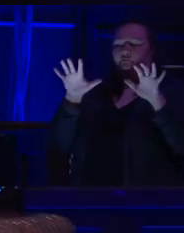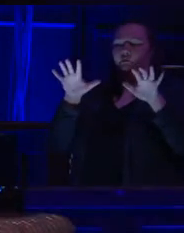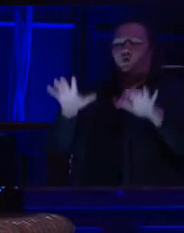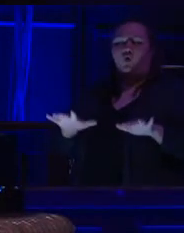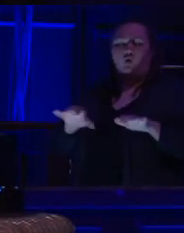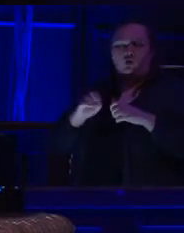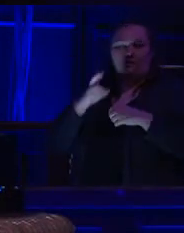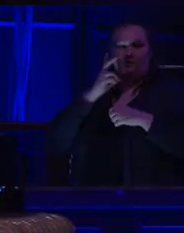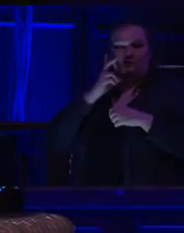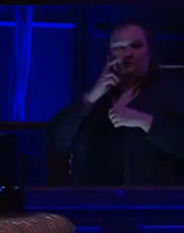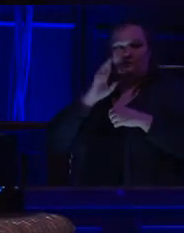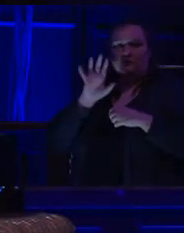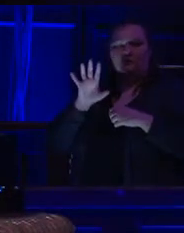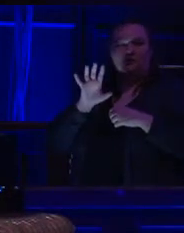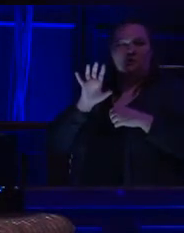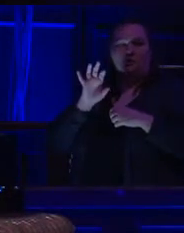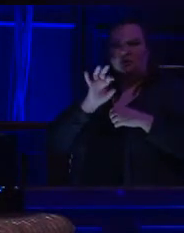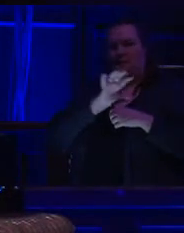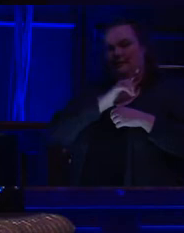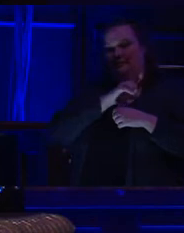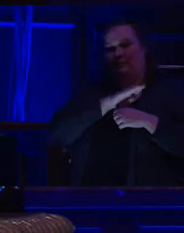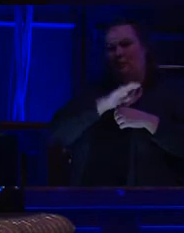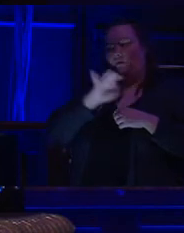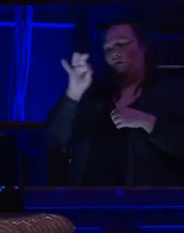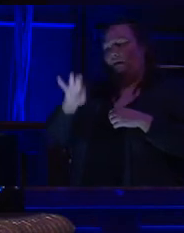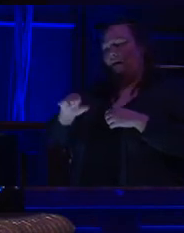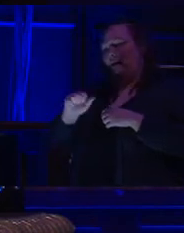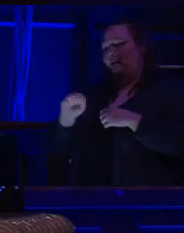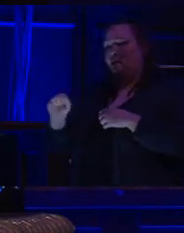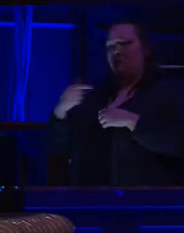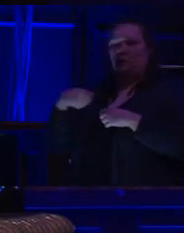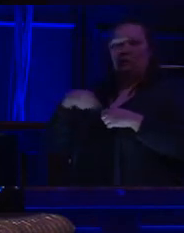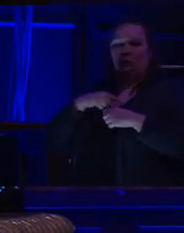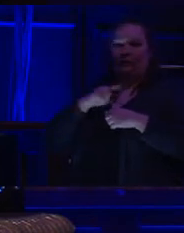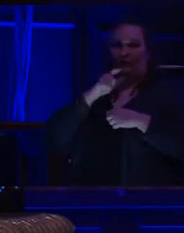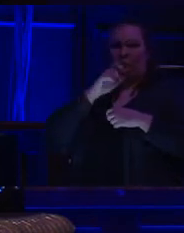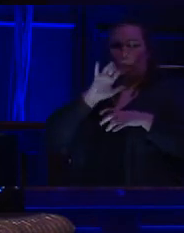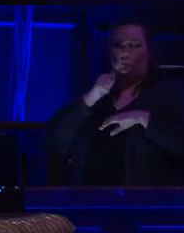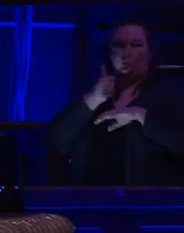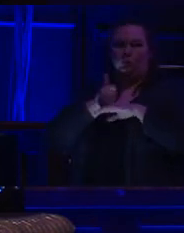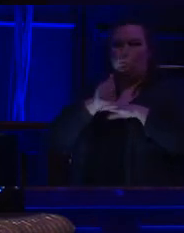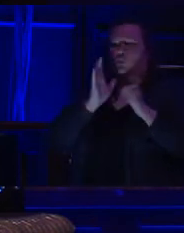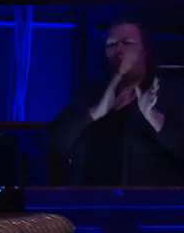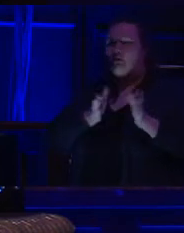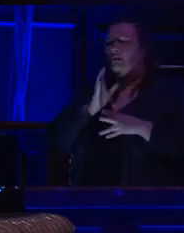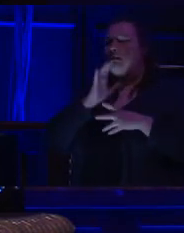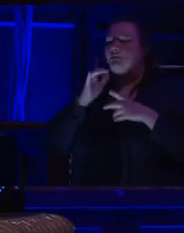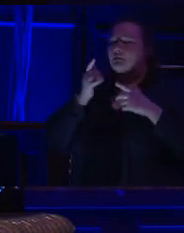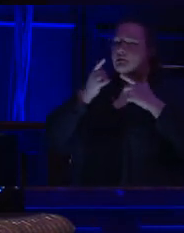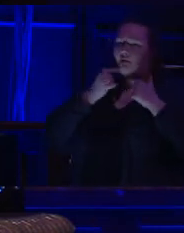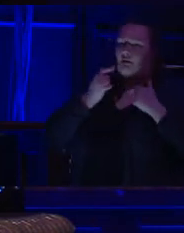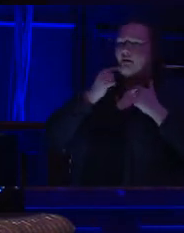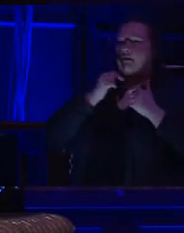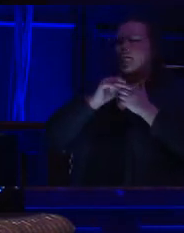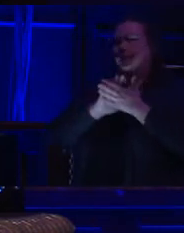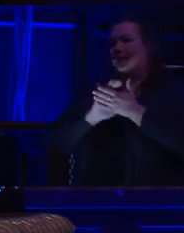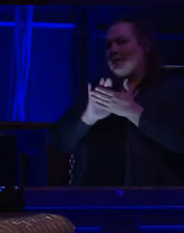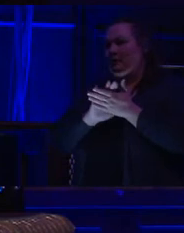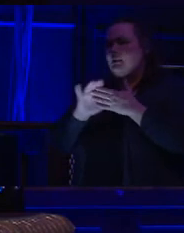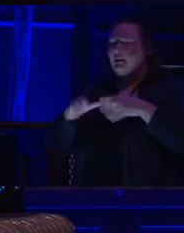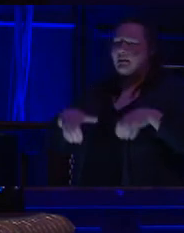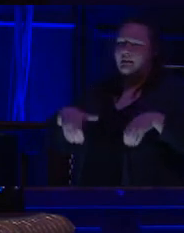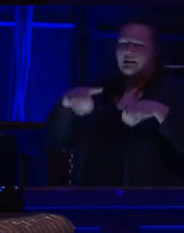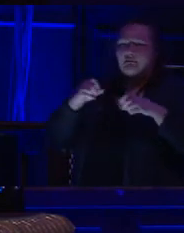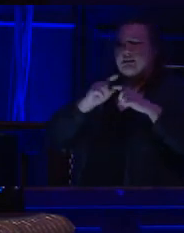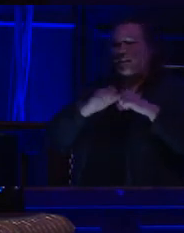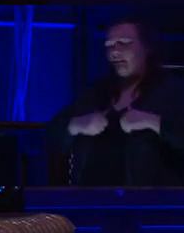In Dearborn, Flint, Ann Arbor, we who organize and laugh and clean and lift and